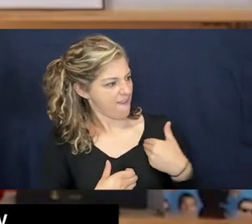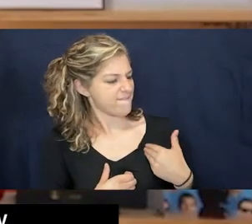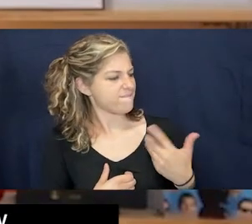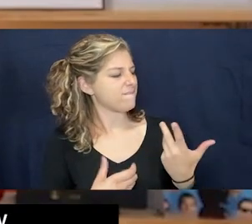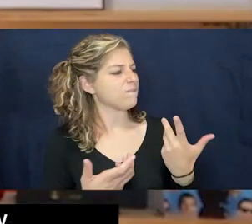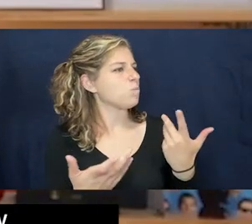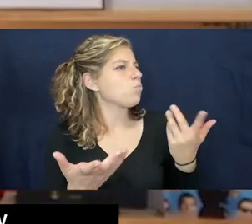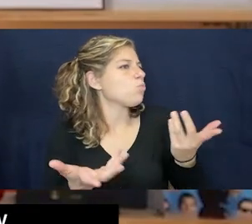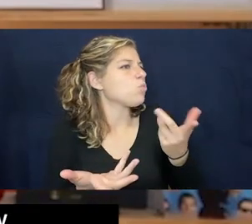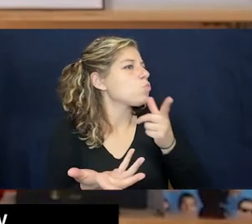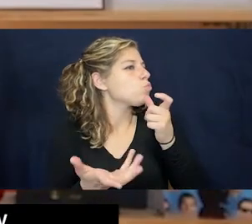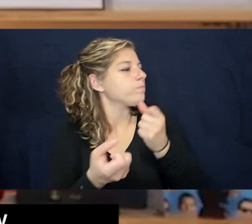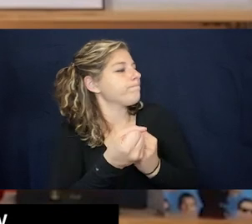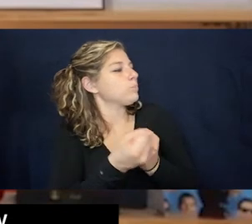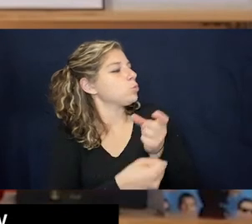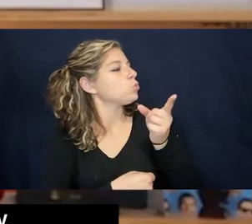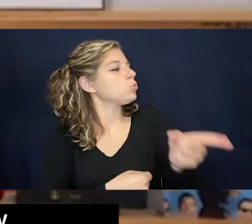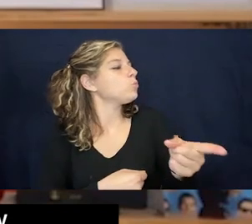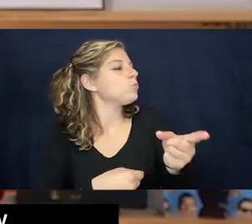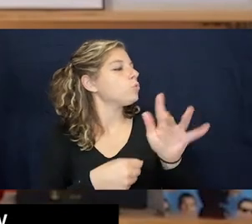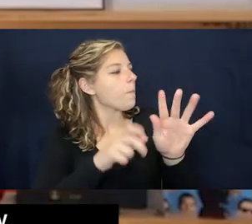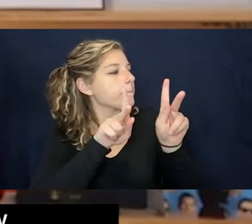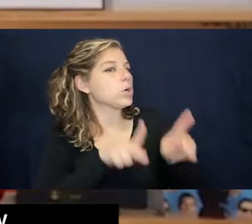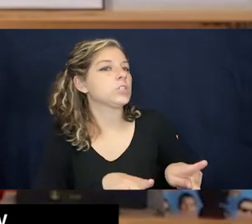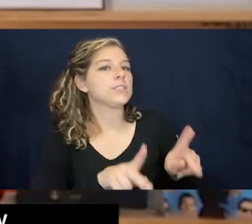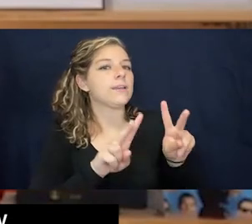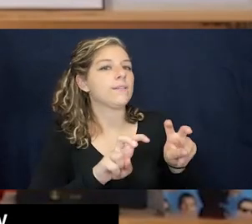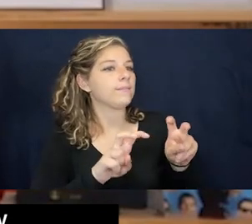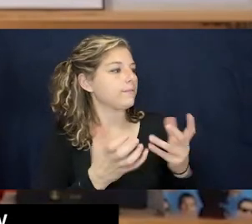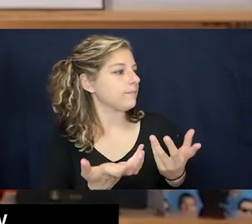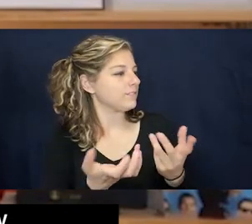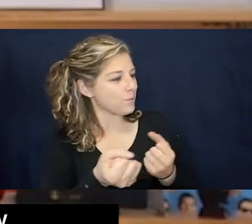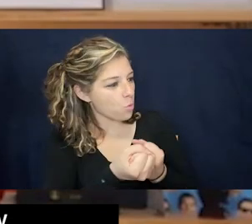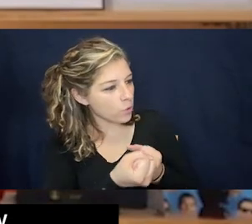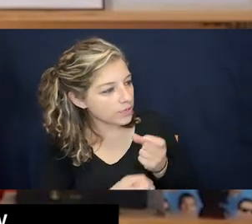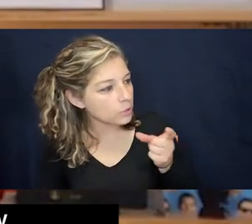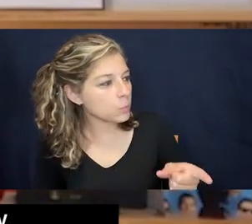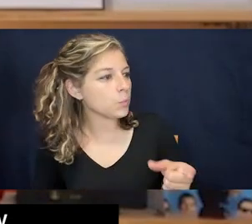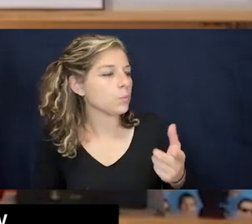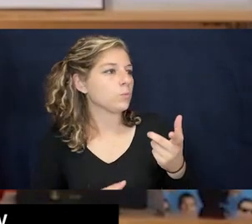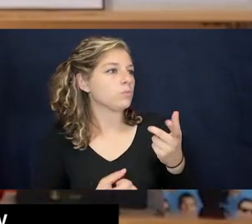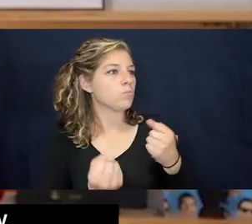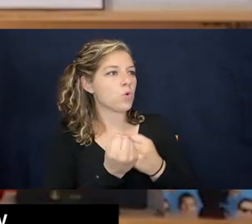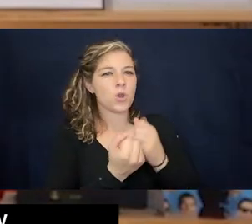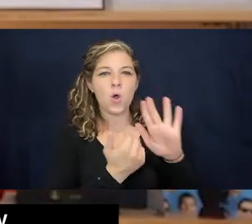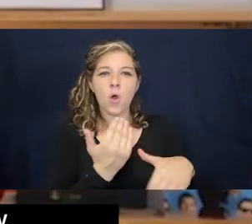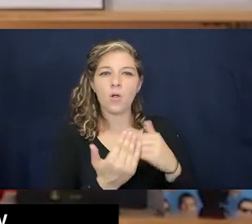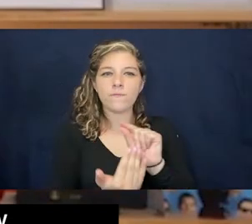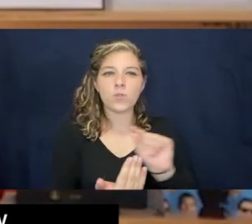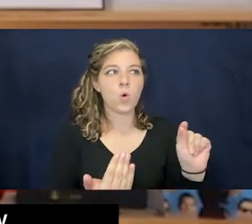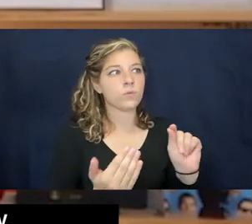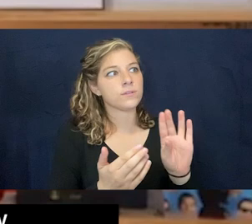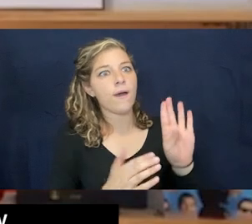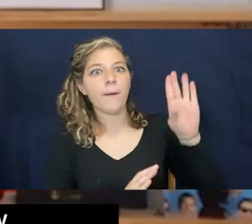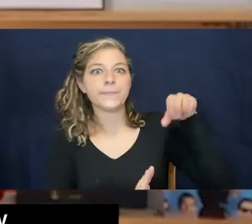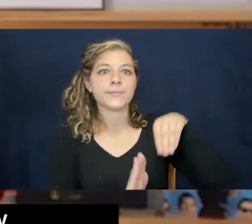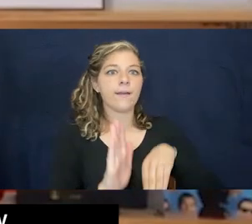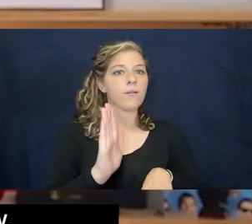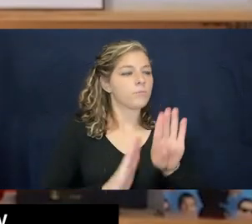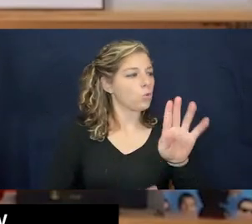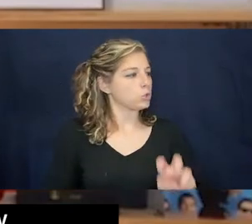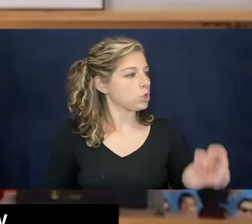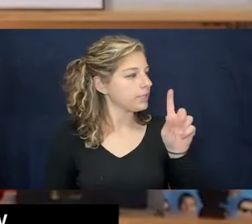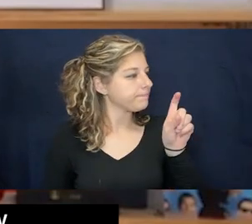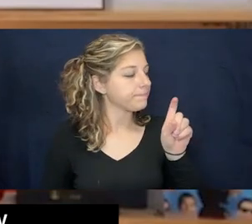Who has been there for you and, you know, supported all of those ups and